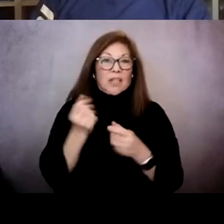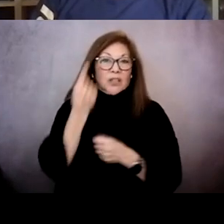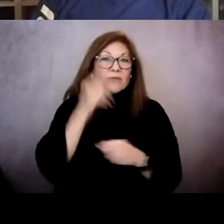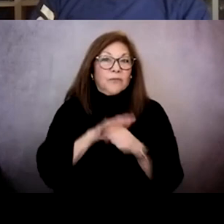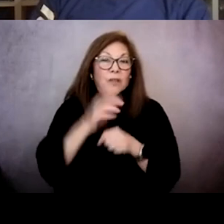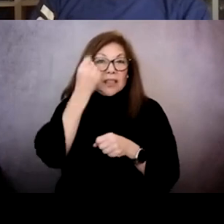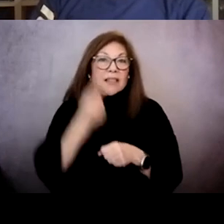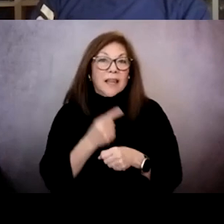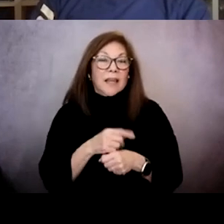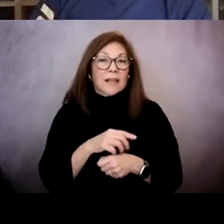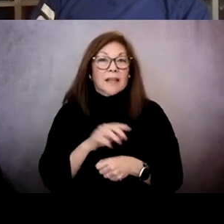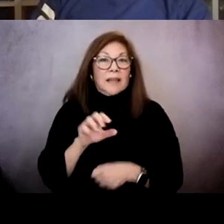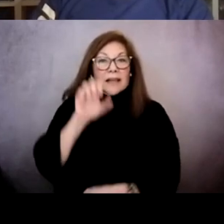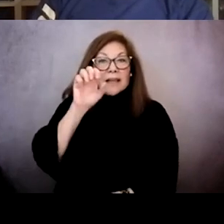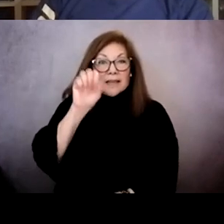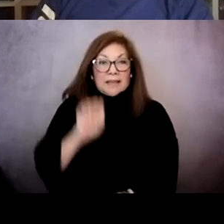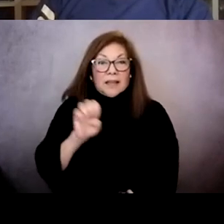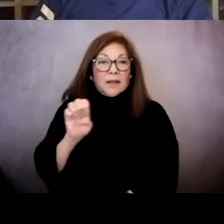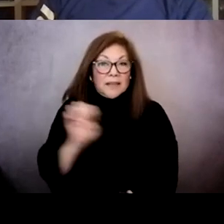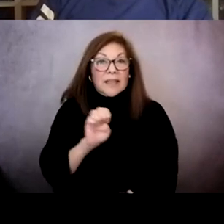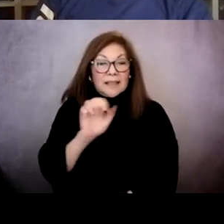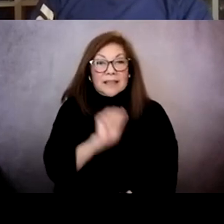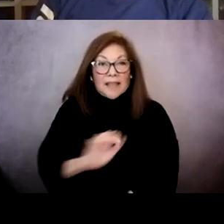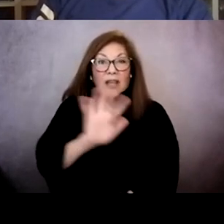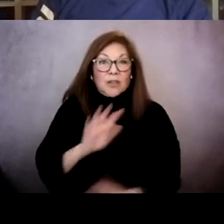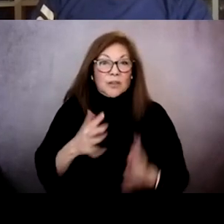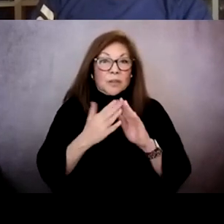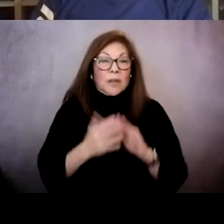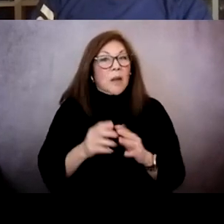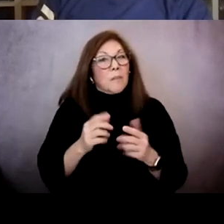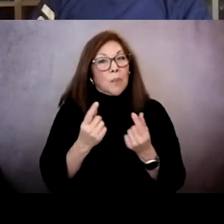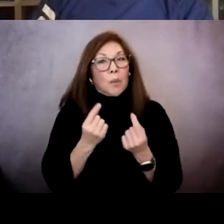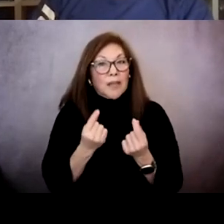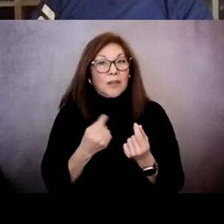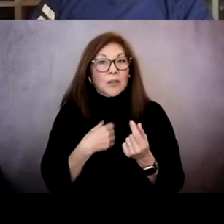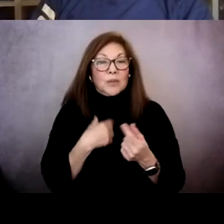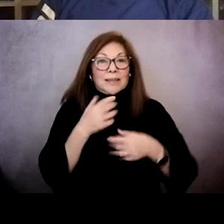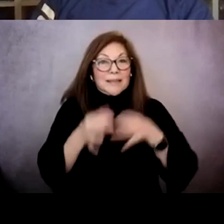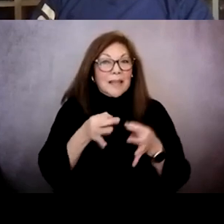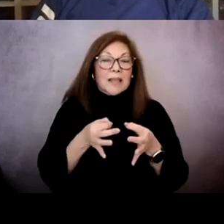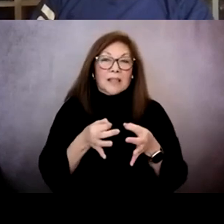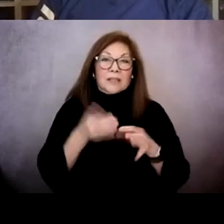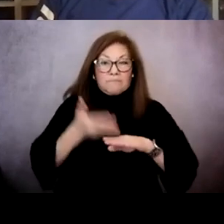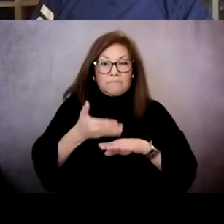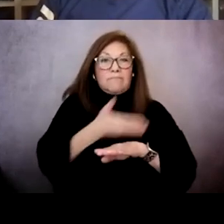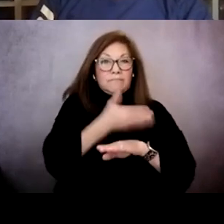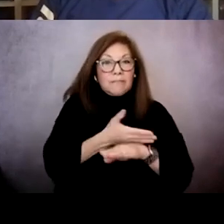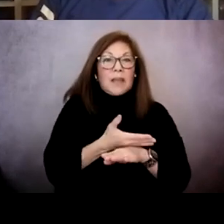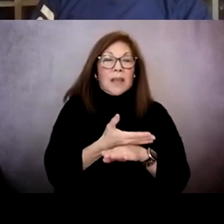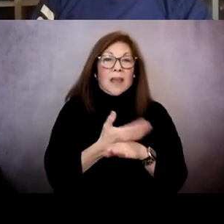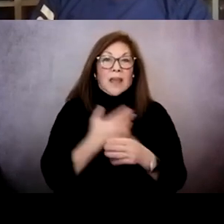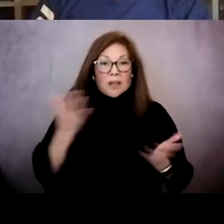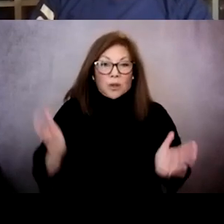That's a TLDR. But what we can do is keep getting better and keep amplifying voices that are often not at